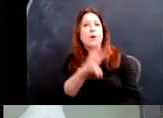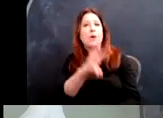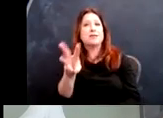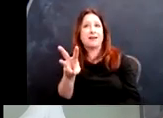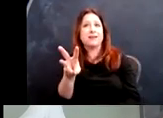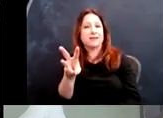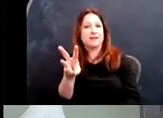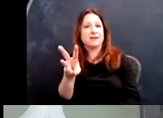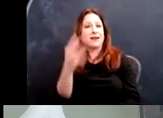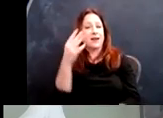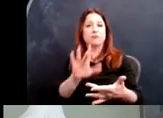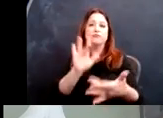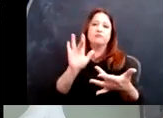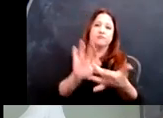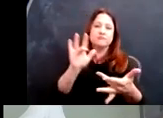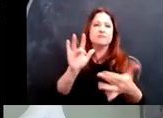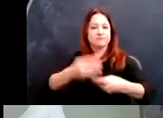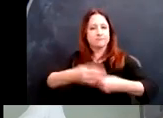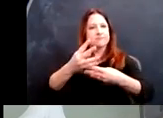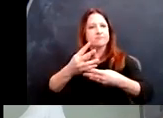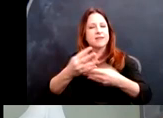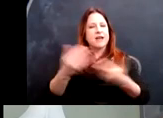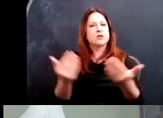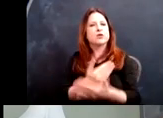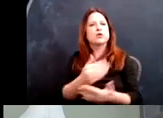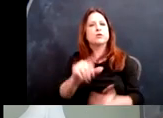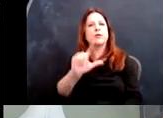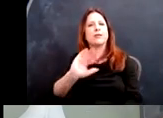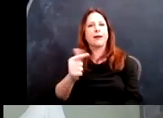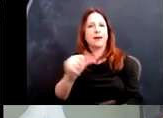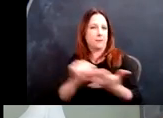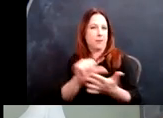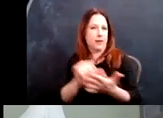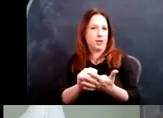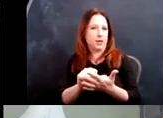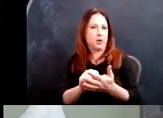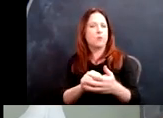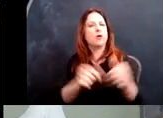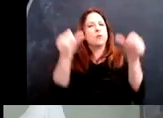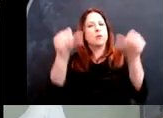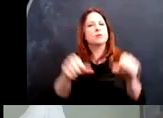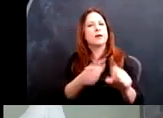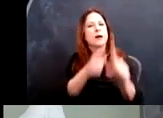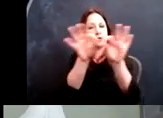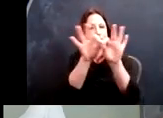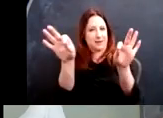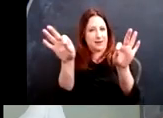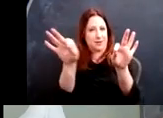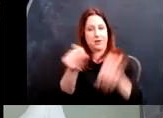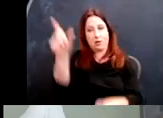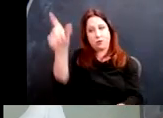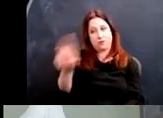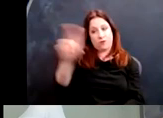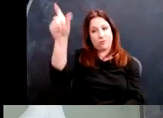that website, you get to our landing page that gives the mission statement for what we're doing. And then on the side, on the right-hand side, you will find tabs for all of